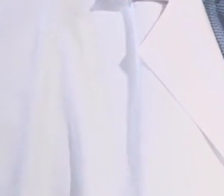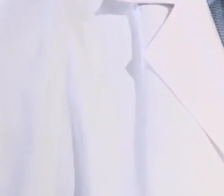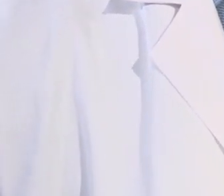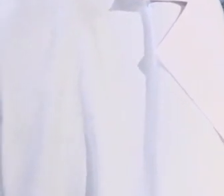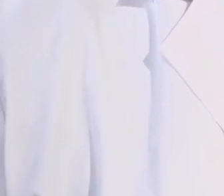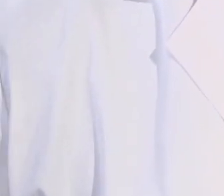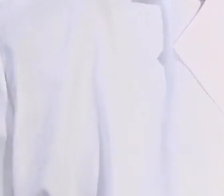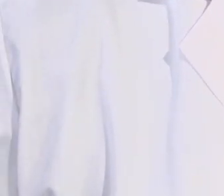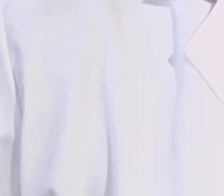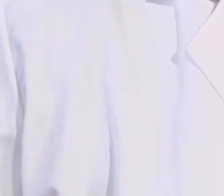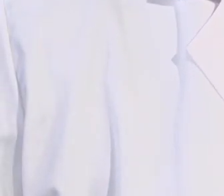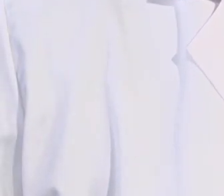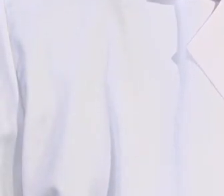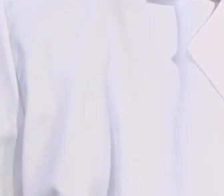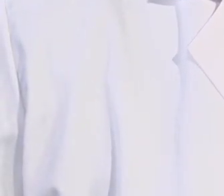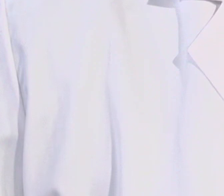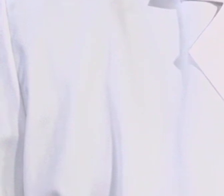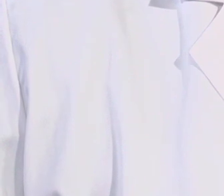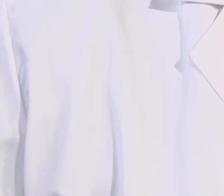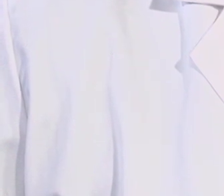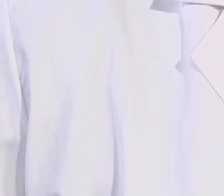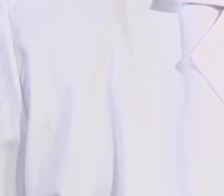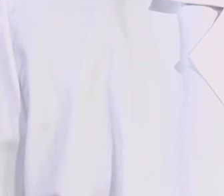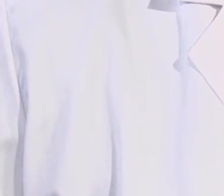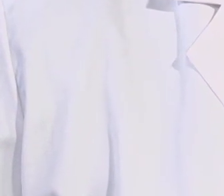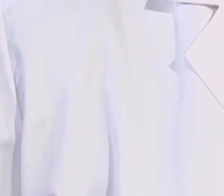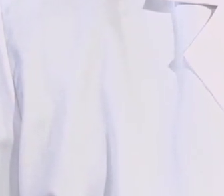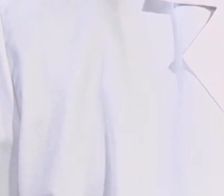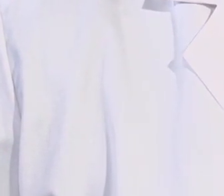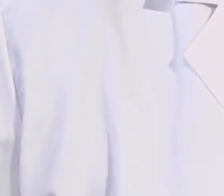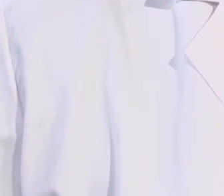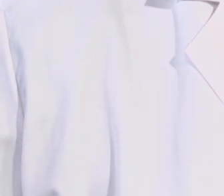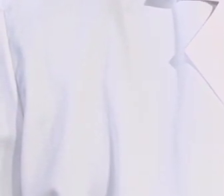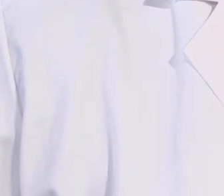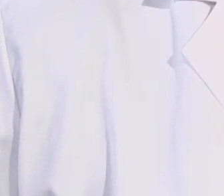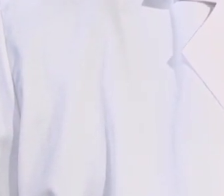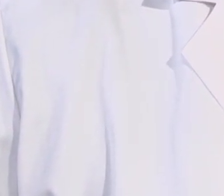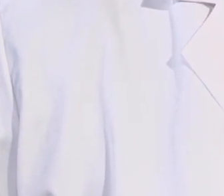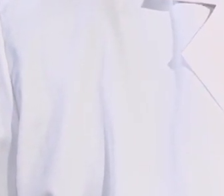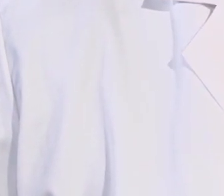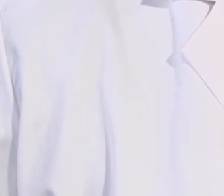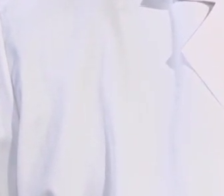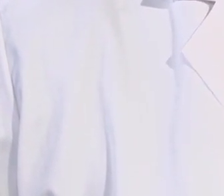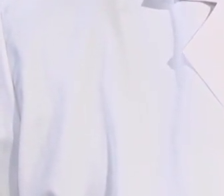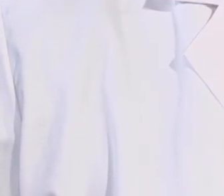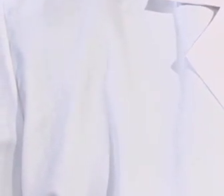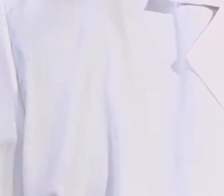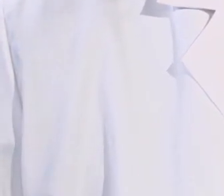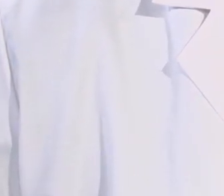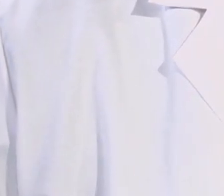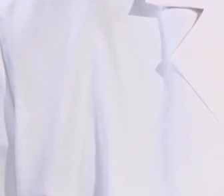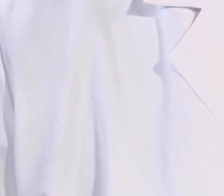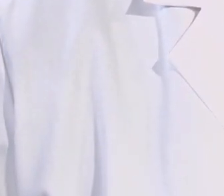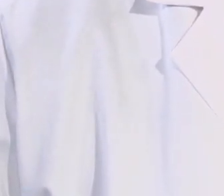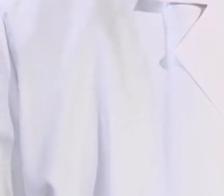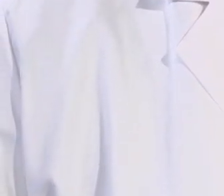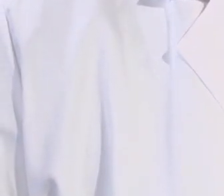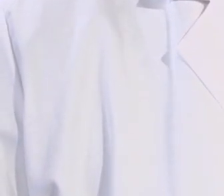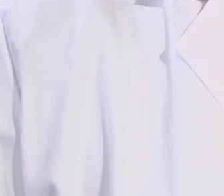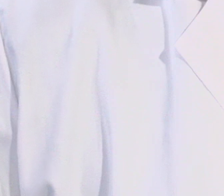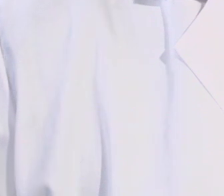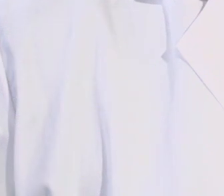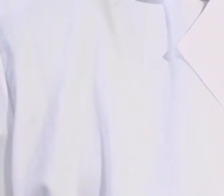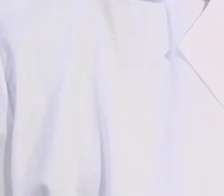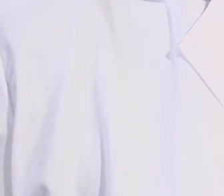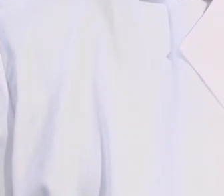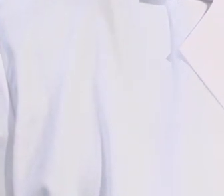pain before coming to see Dr. Brubaker. J.D., I'd like to start with you. Thanks for being here. Oh, thank you. Why